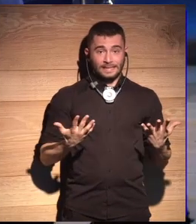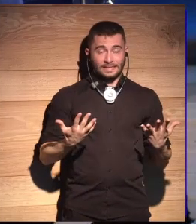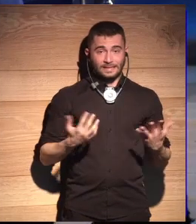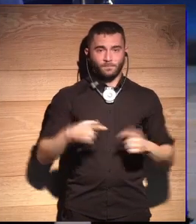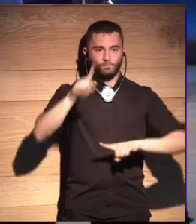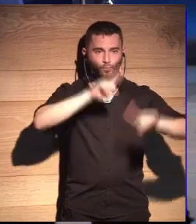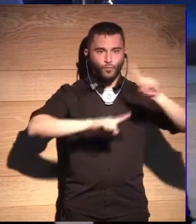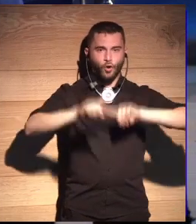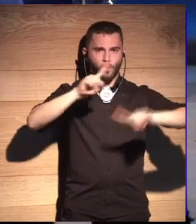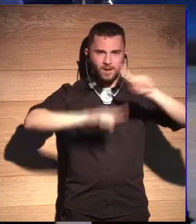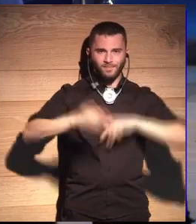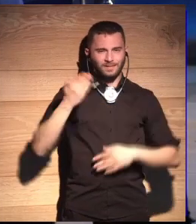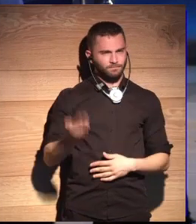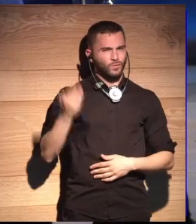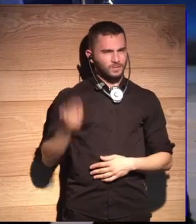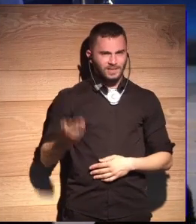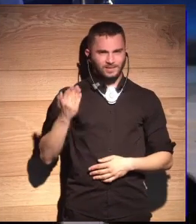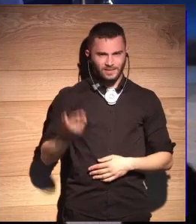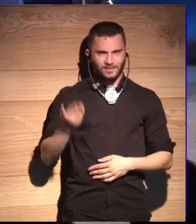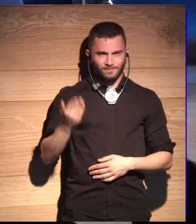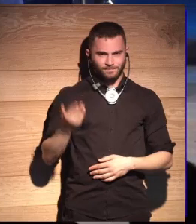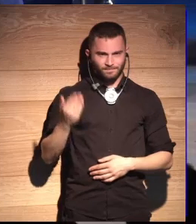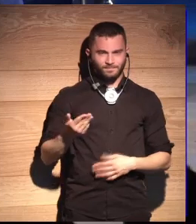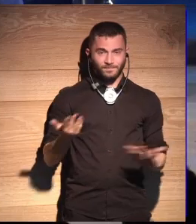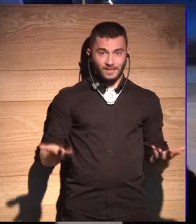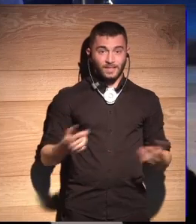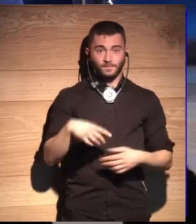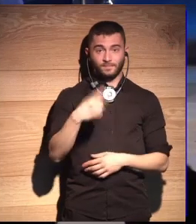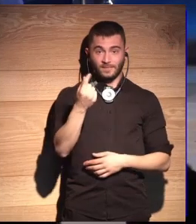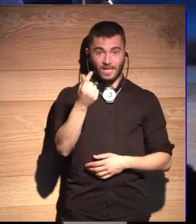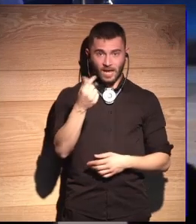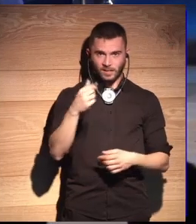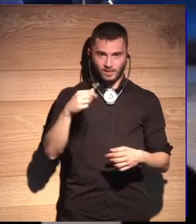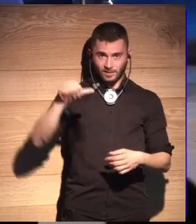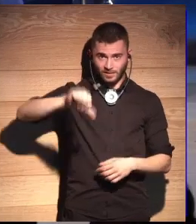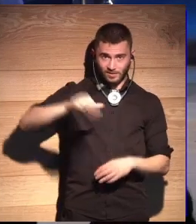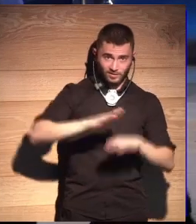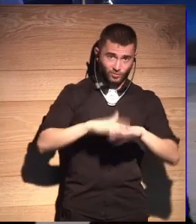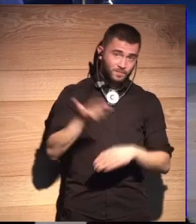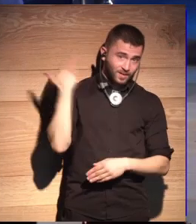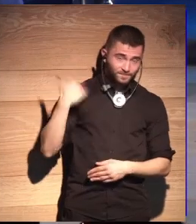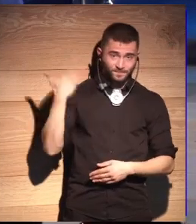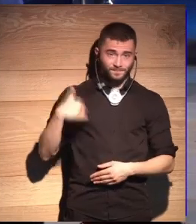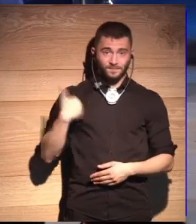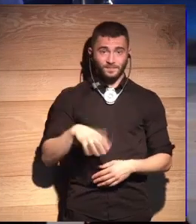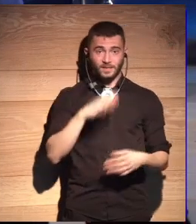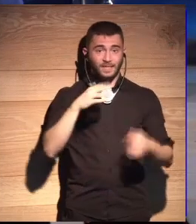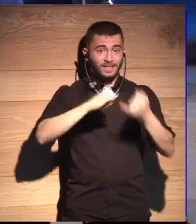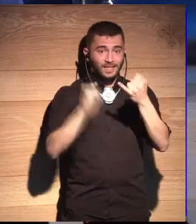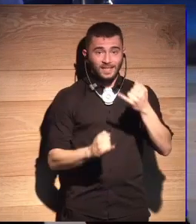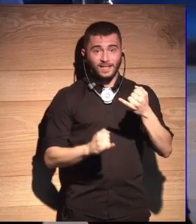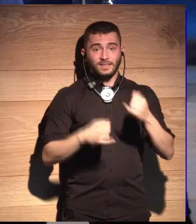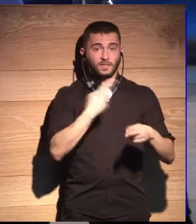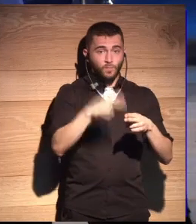to 2008 and the crisis, that certain types of policies were risk-free, that they